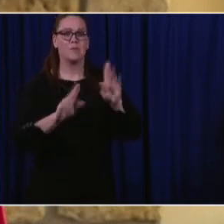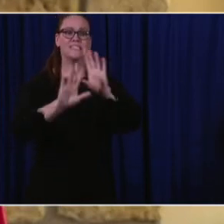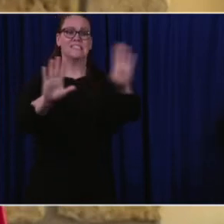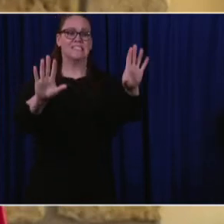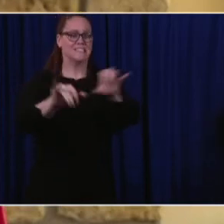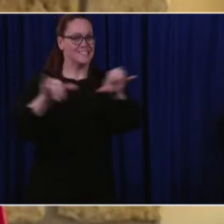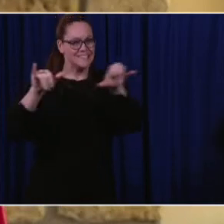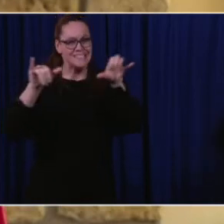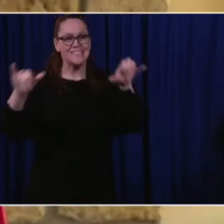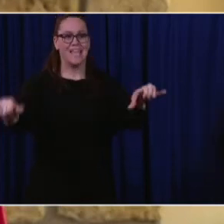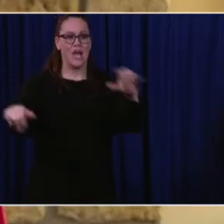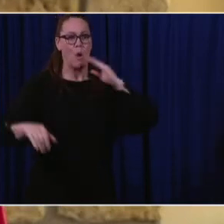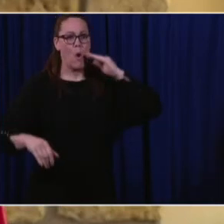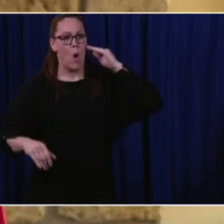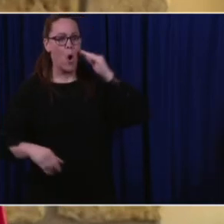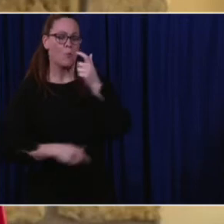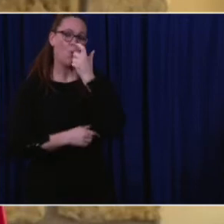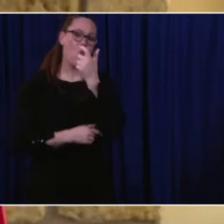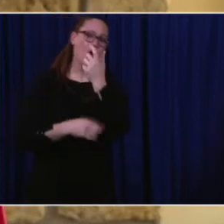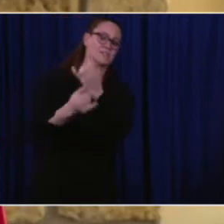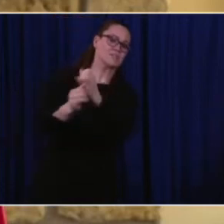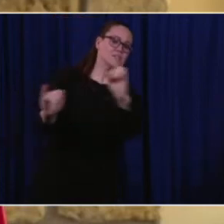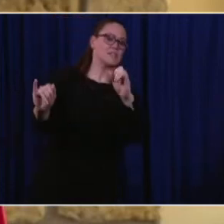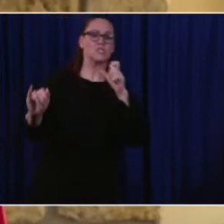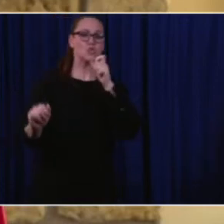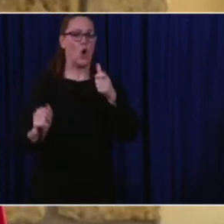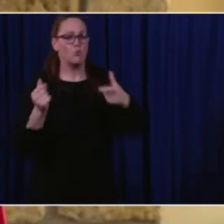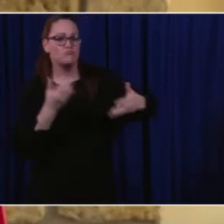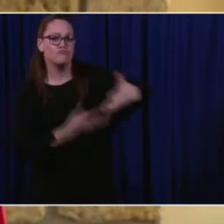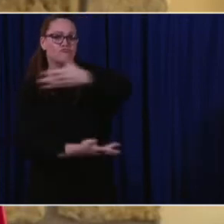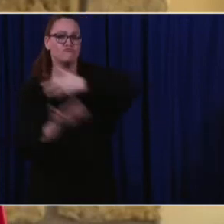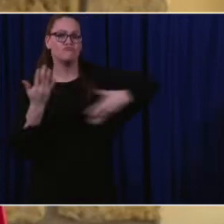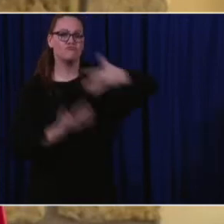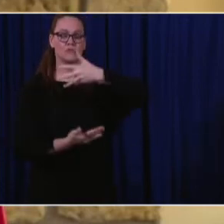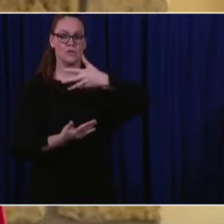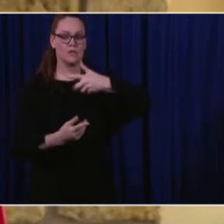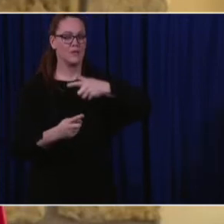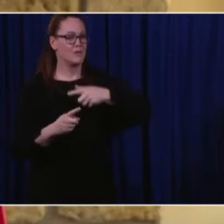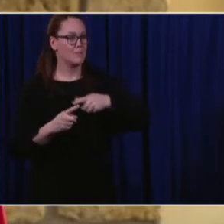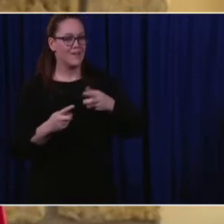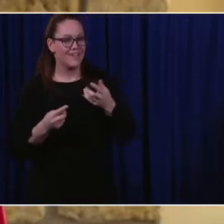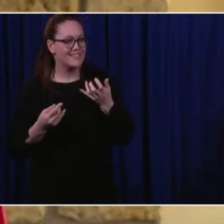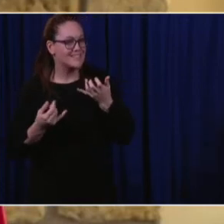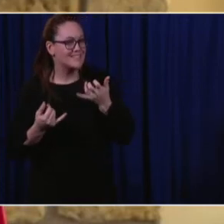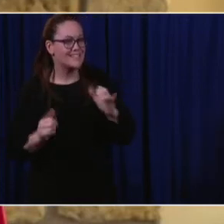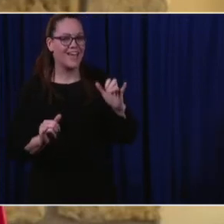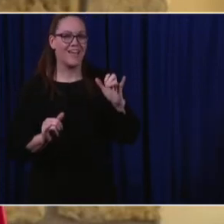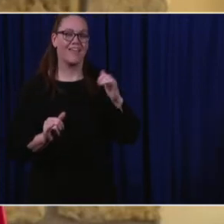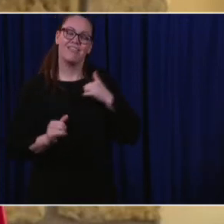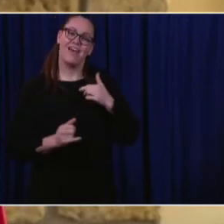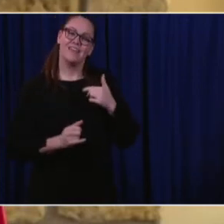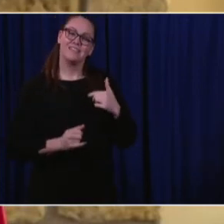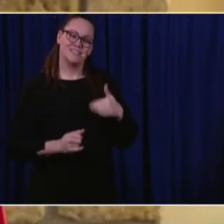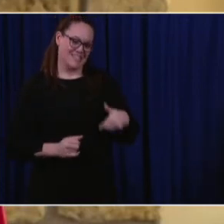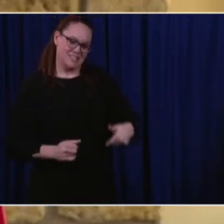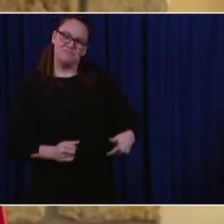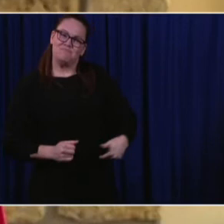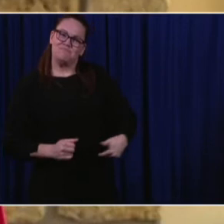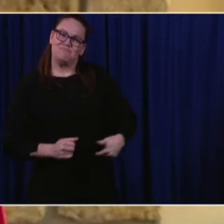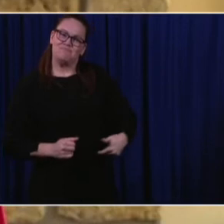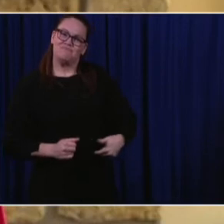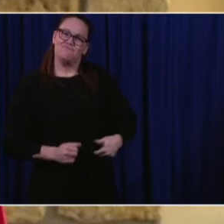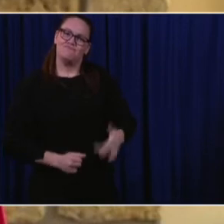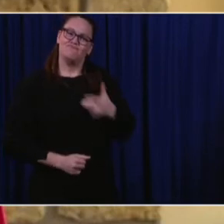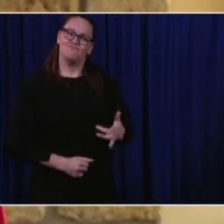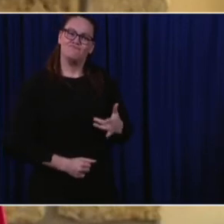football games and other games on their own, to not gather. But there seems to be an ingrained behavior almost to the level of